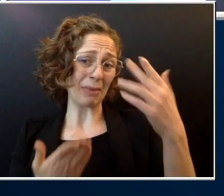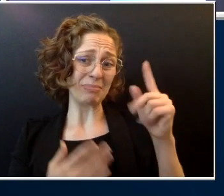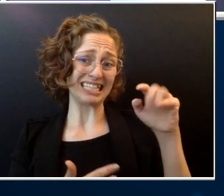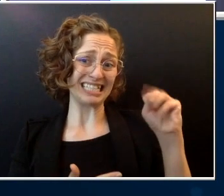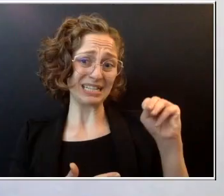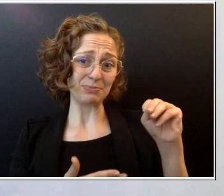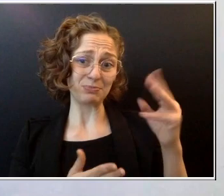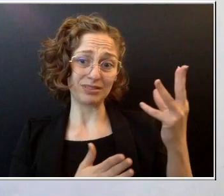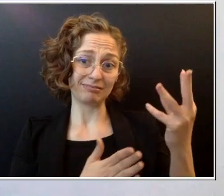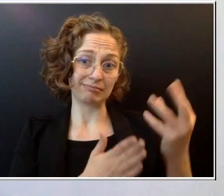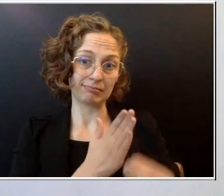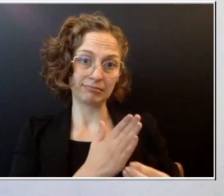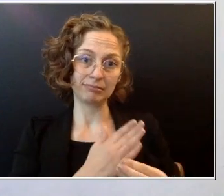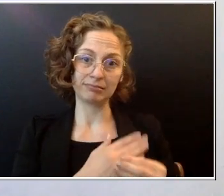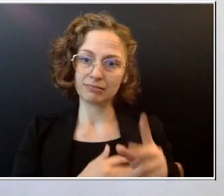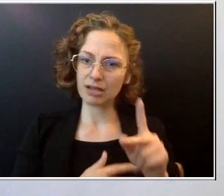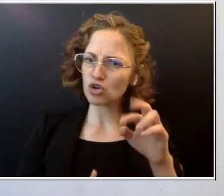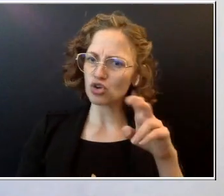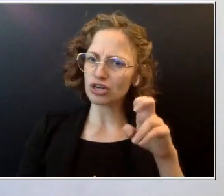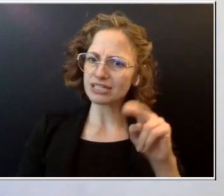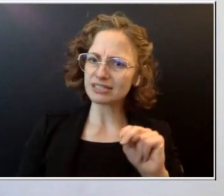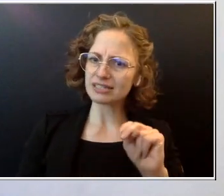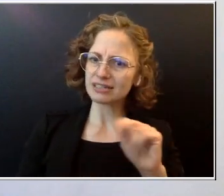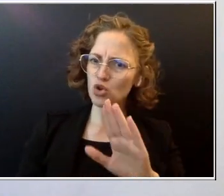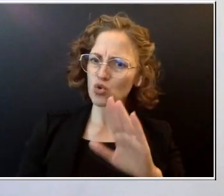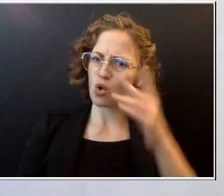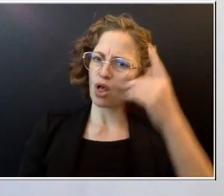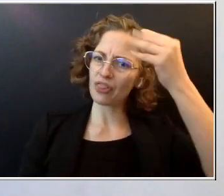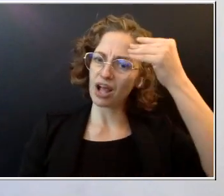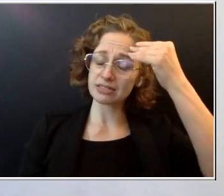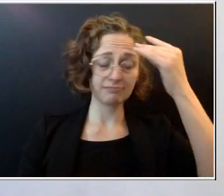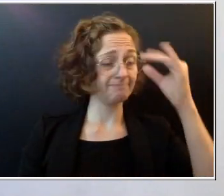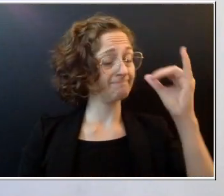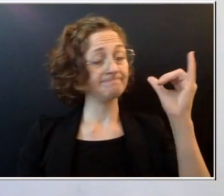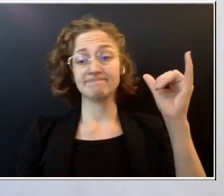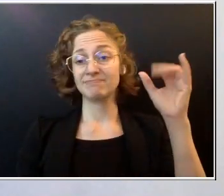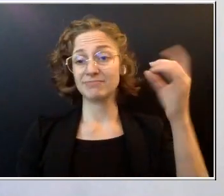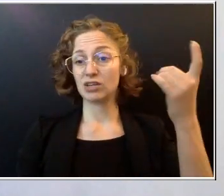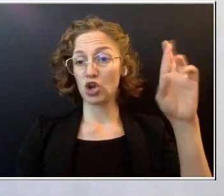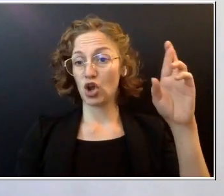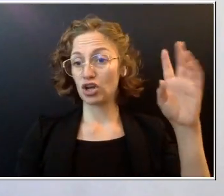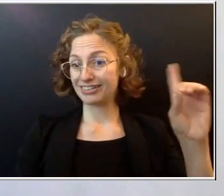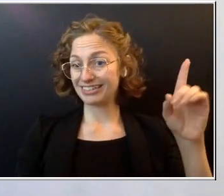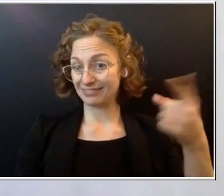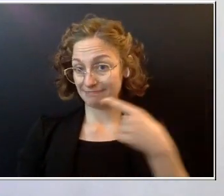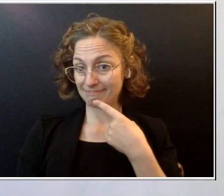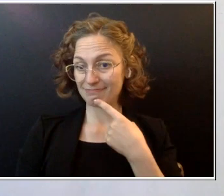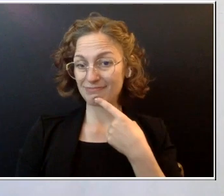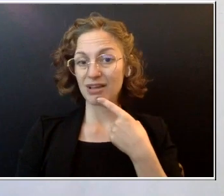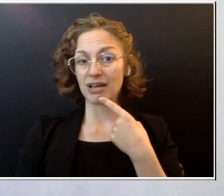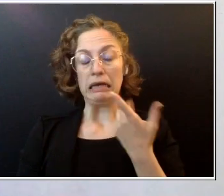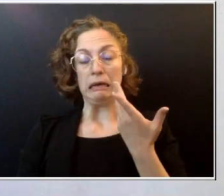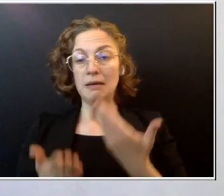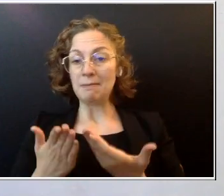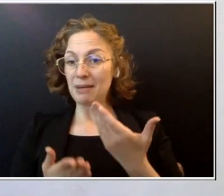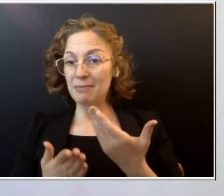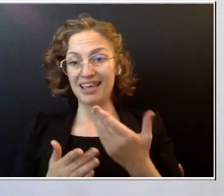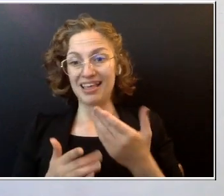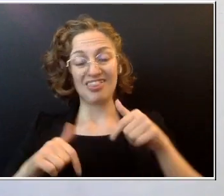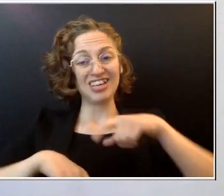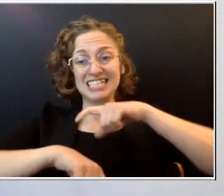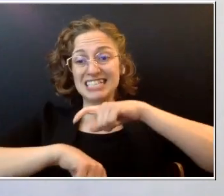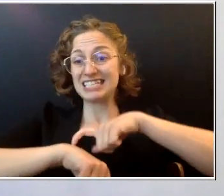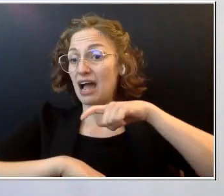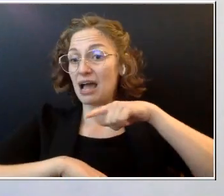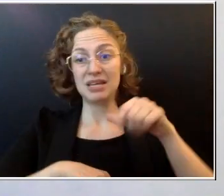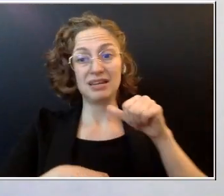Yeah, exactly what Dr. Doolittle said. We were concerned that, maybe this one he wasn't going to rebound from. But again, what